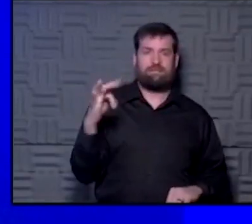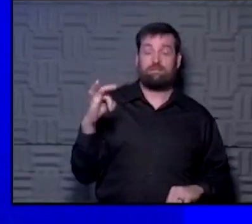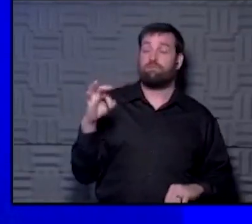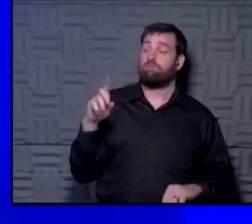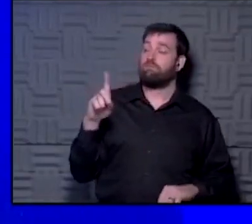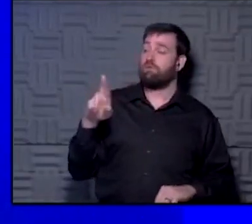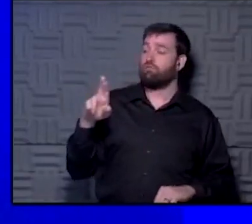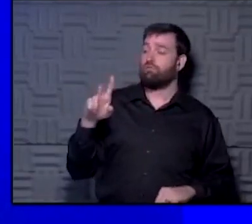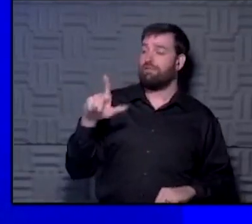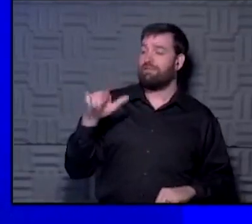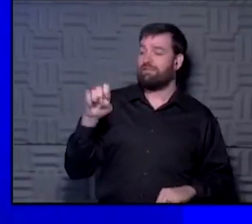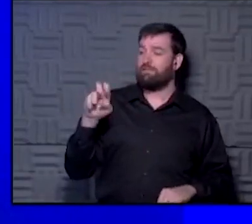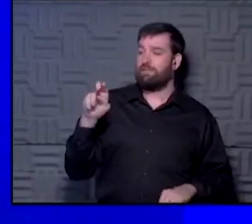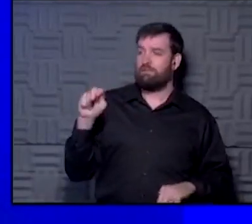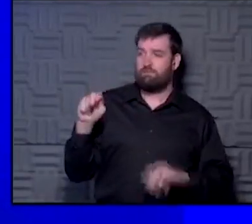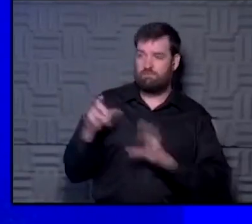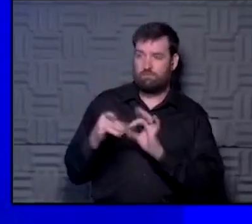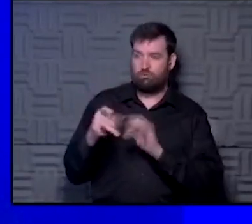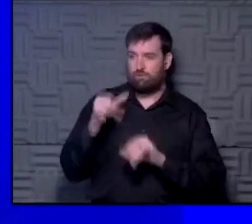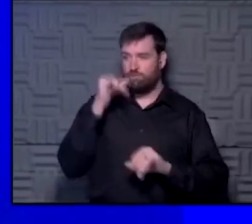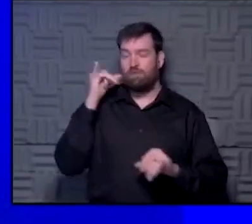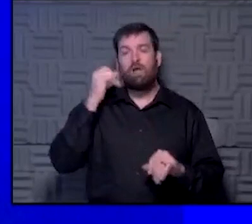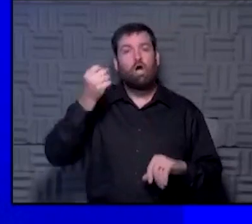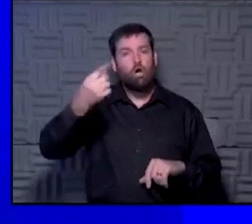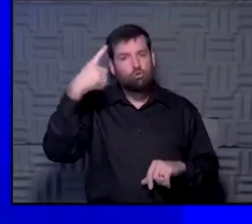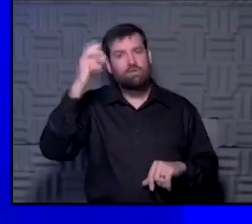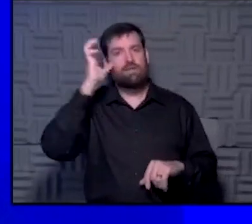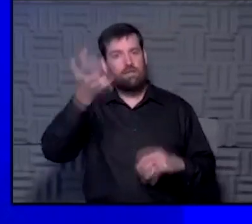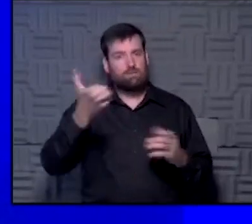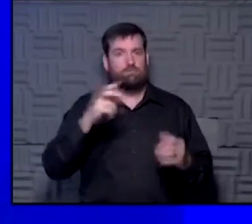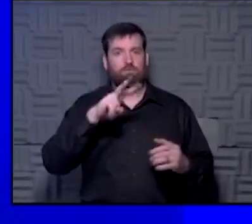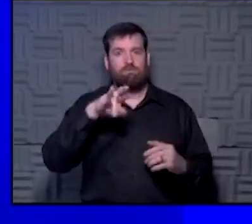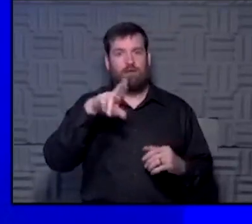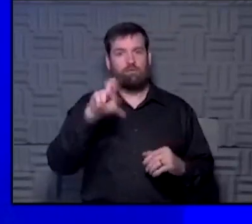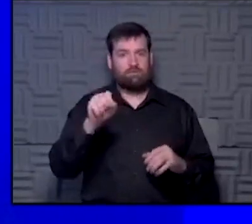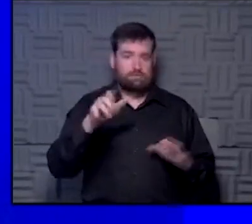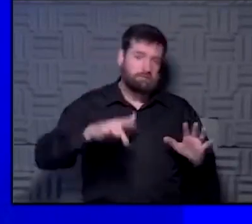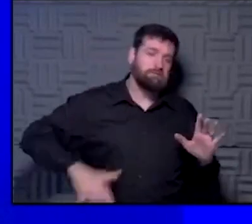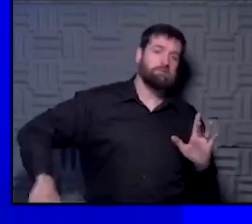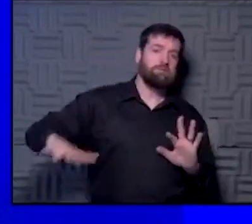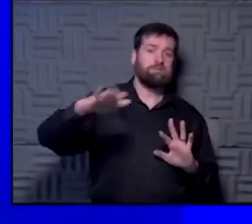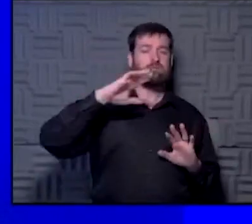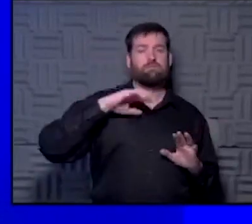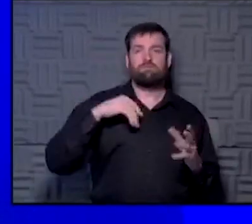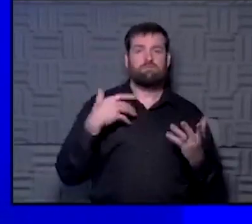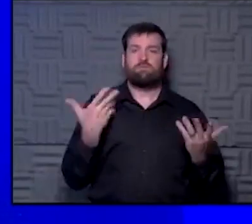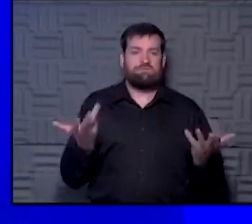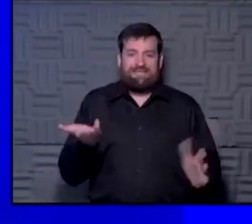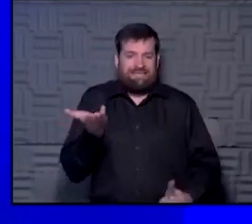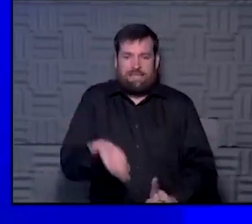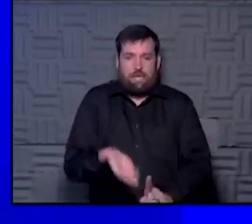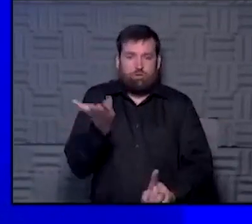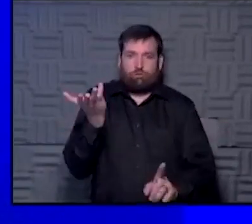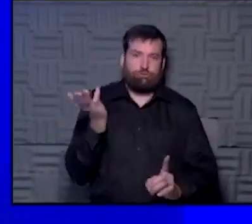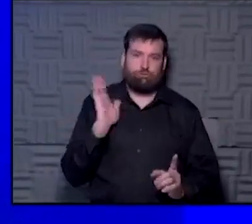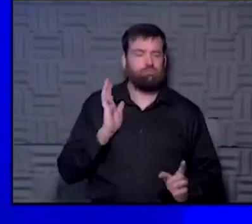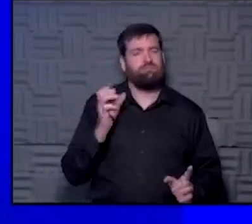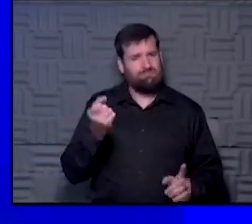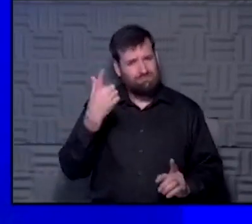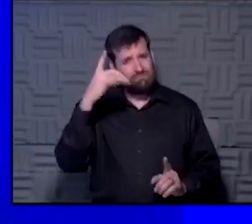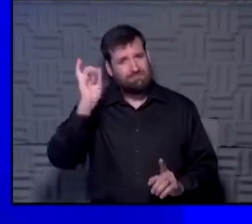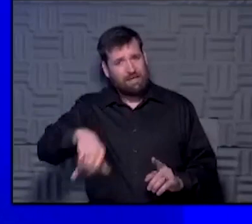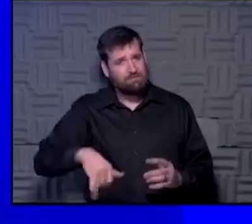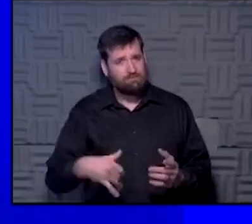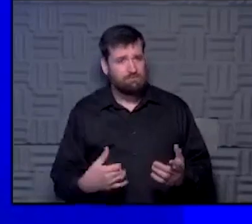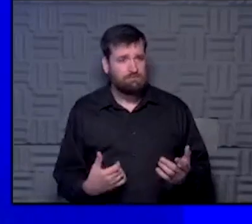put it yesterday, just understand these concepts. The virus is out there, so the virus is ubiquitous. It's there. Understand that. That is the first